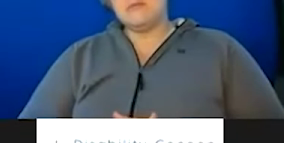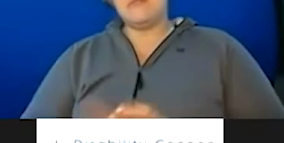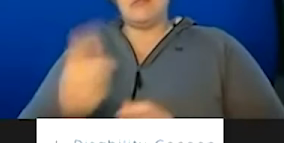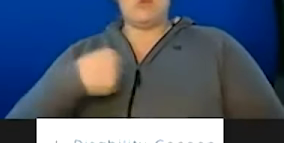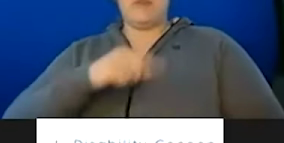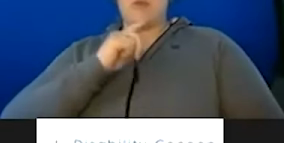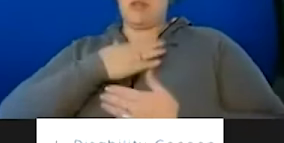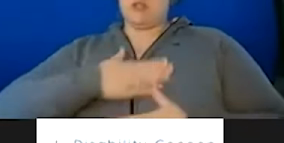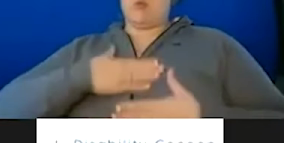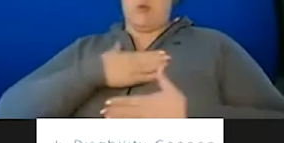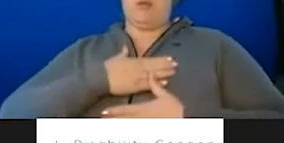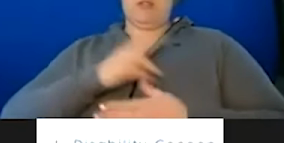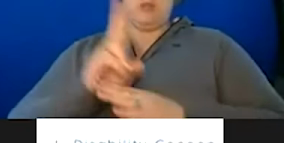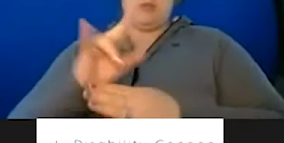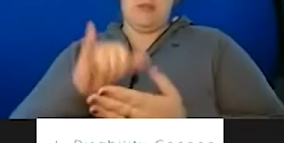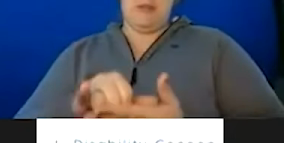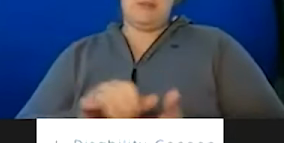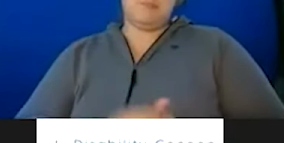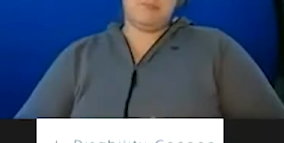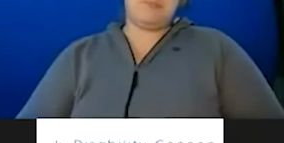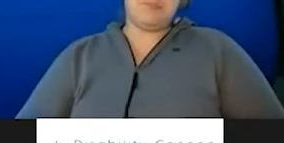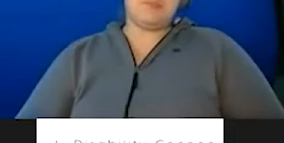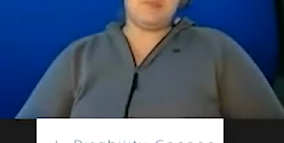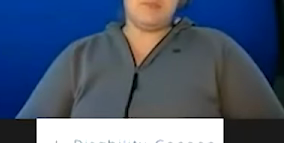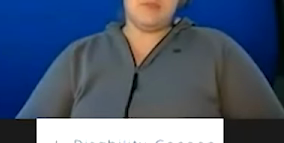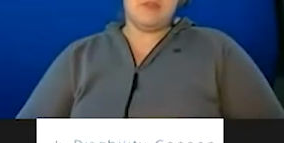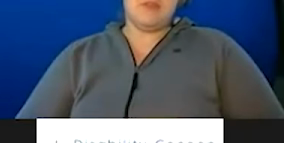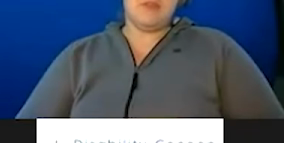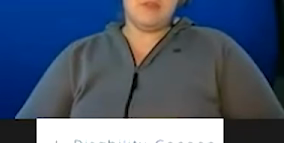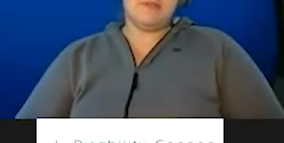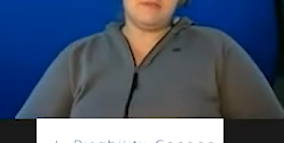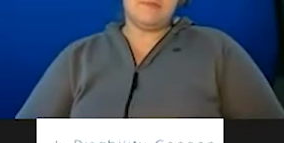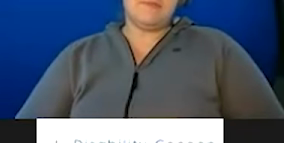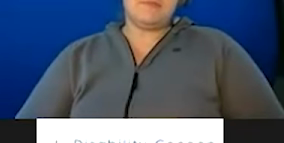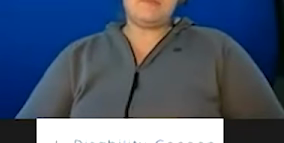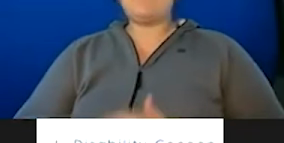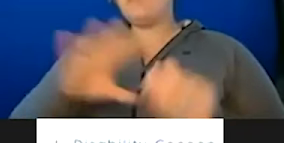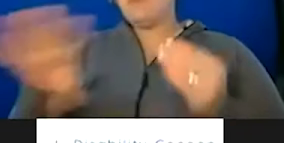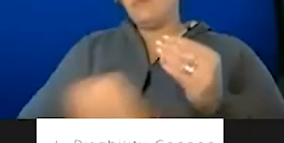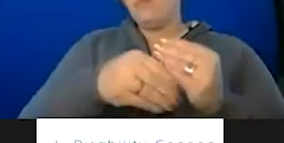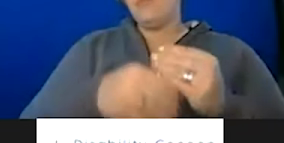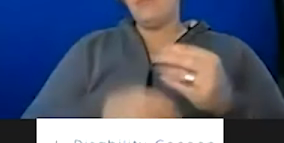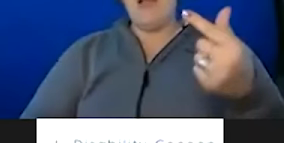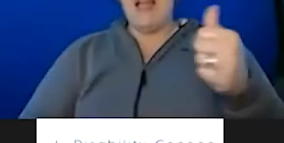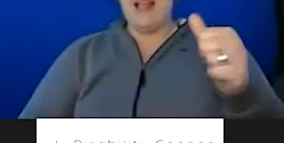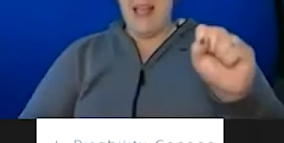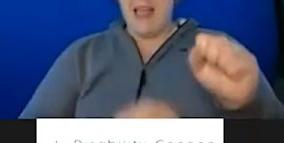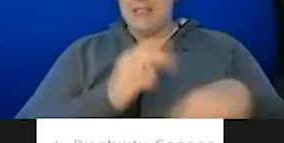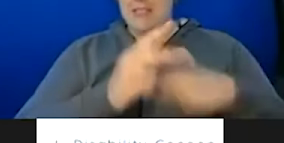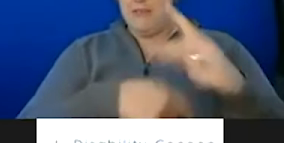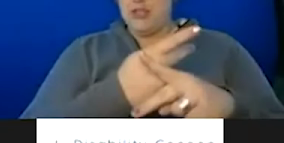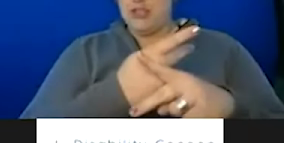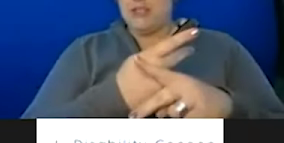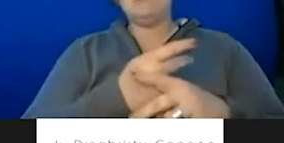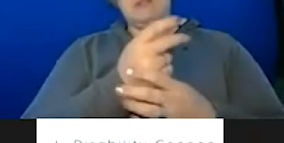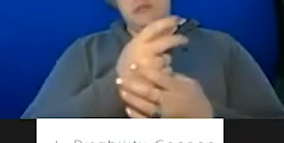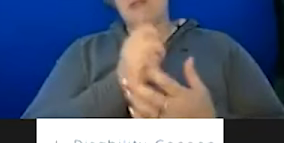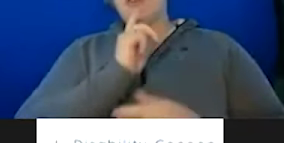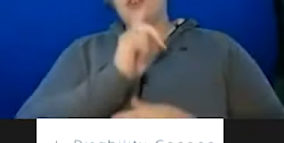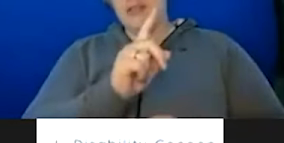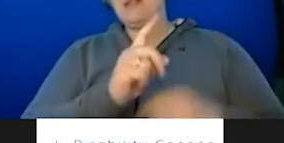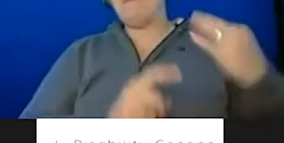a side note, there is a benefit to the gas version of the iGuard. And the